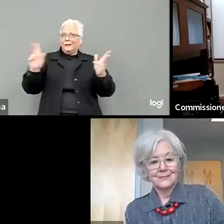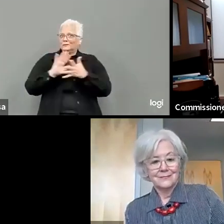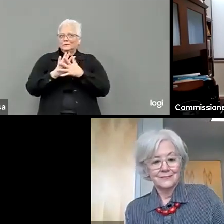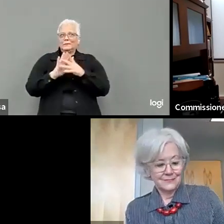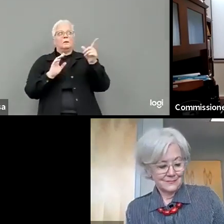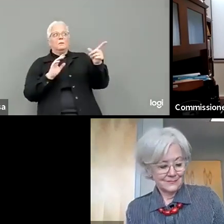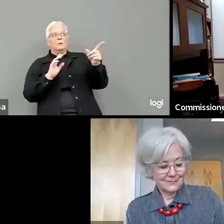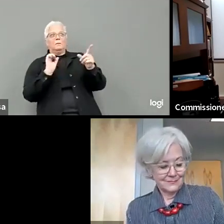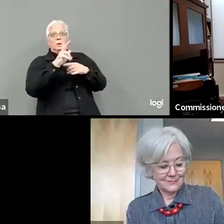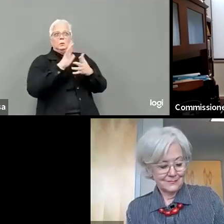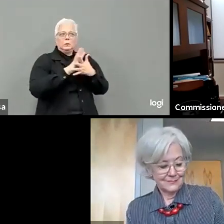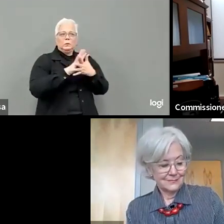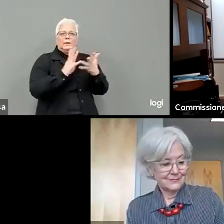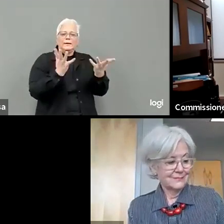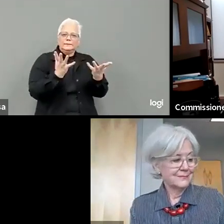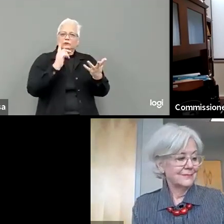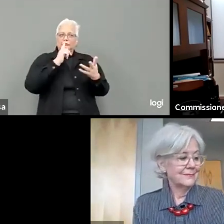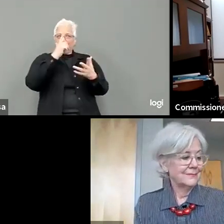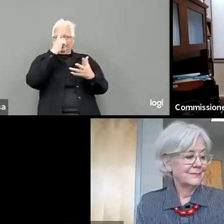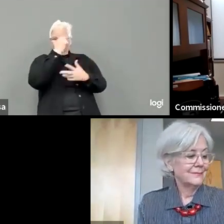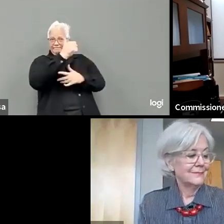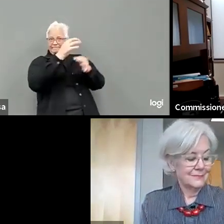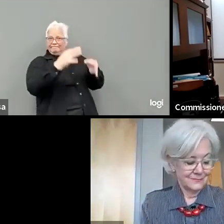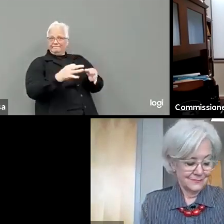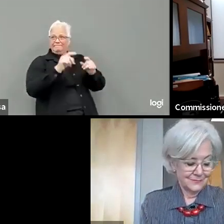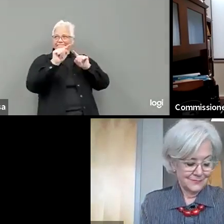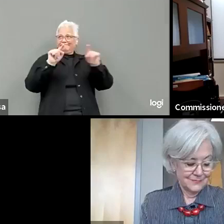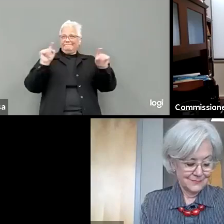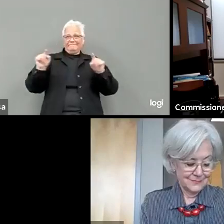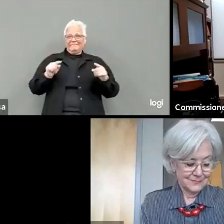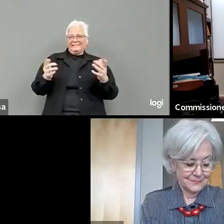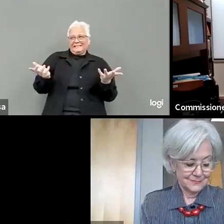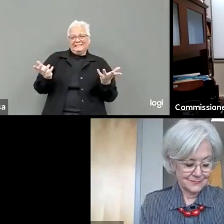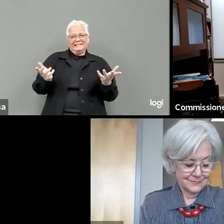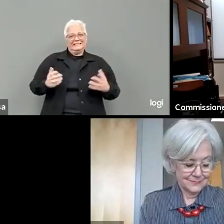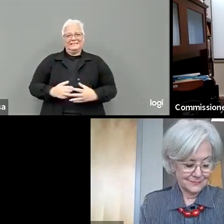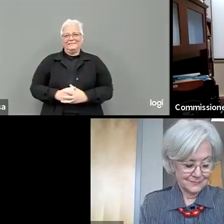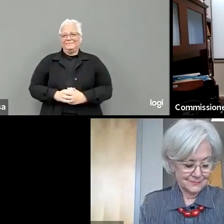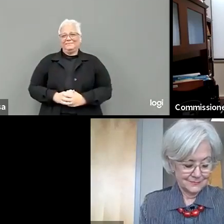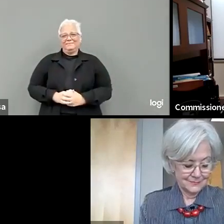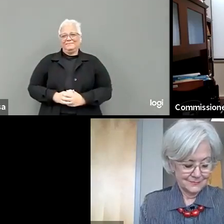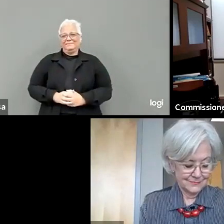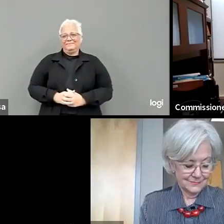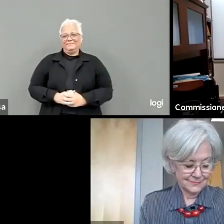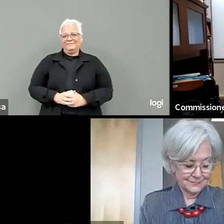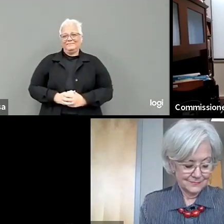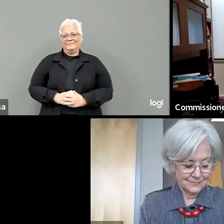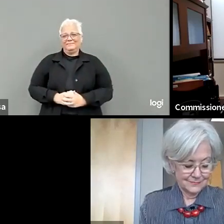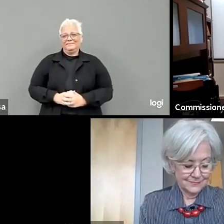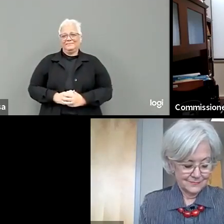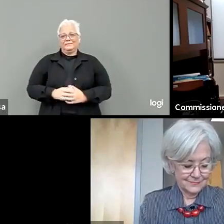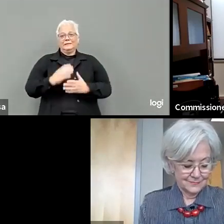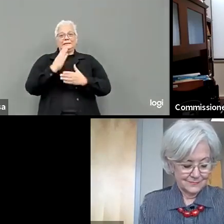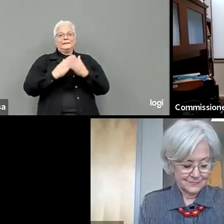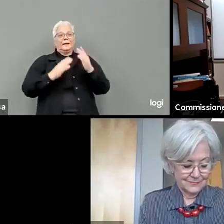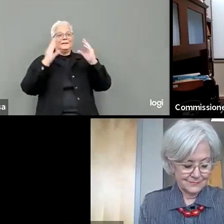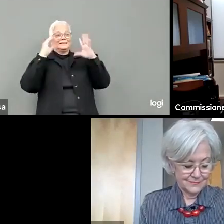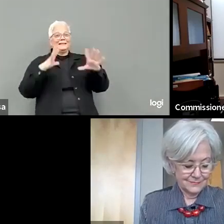the district. So, you know, on the substance of the issue, you know, I agree with the governor.